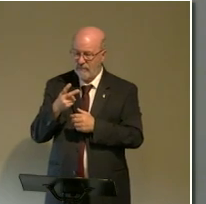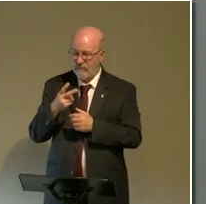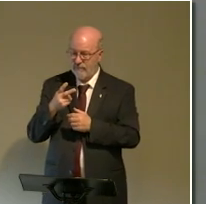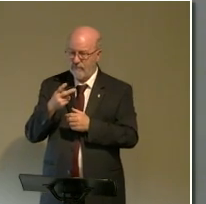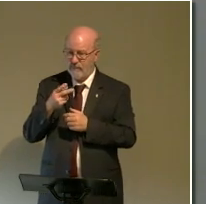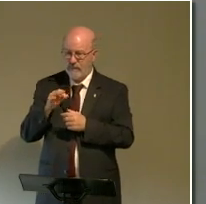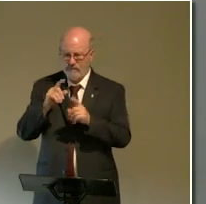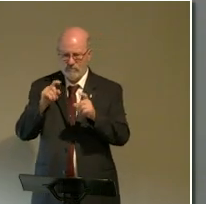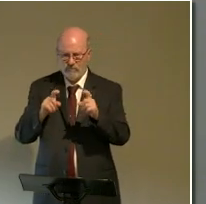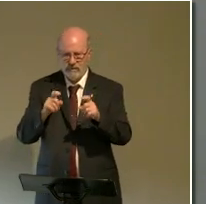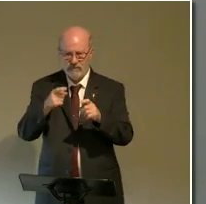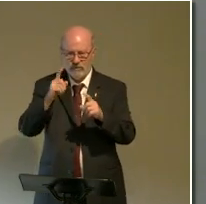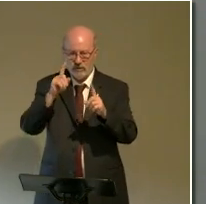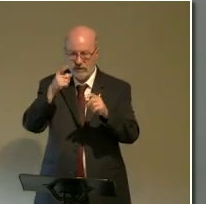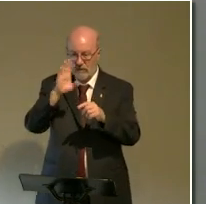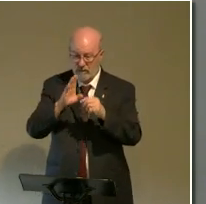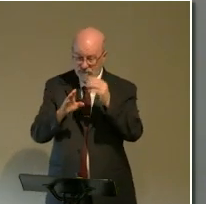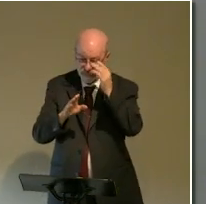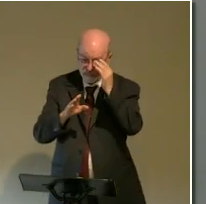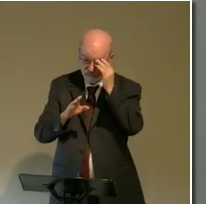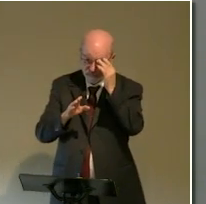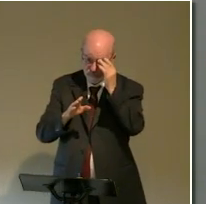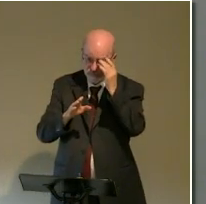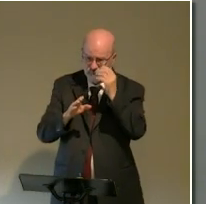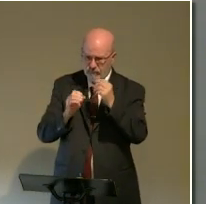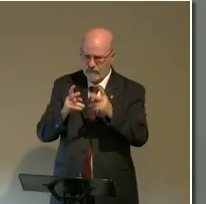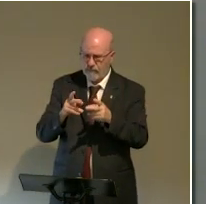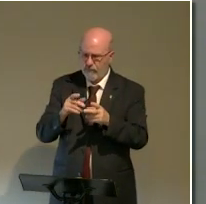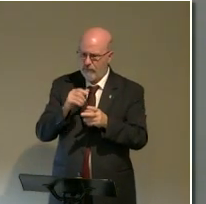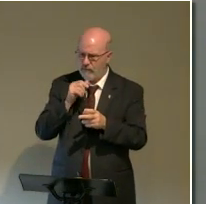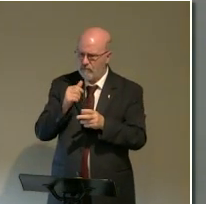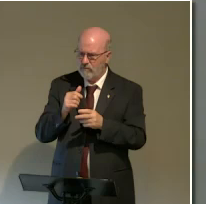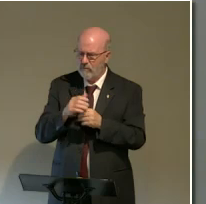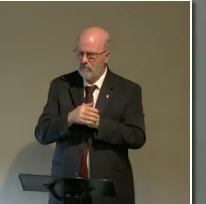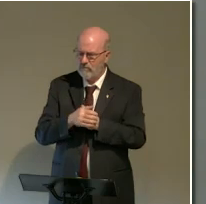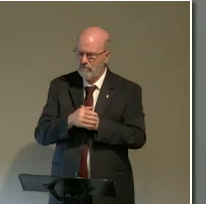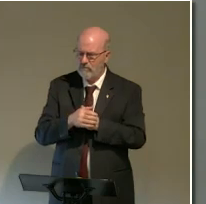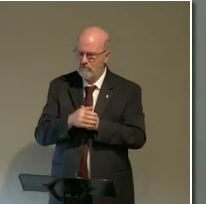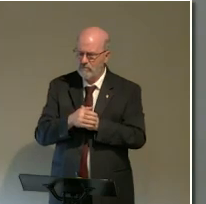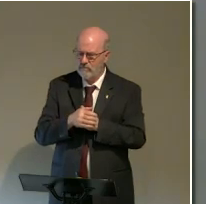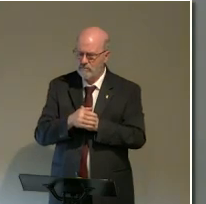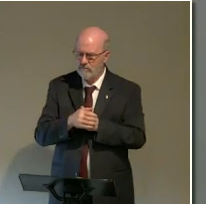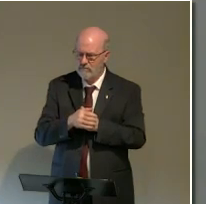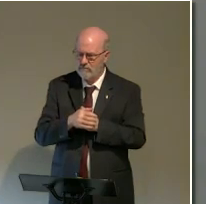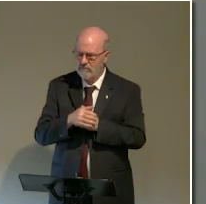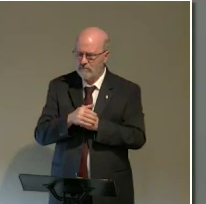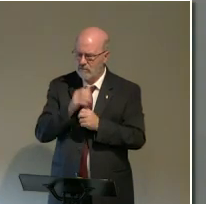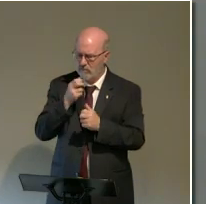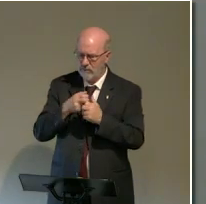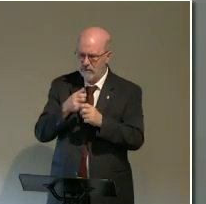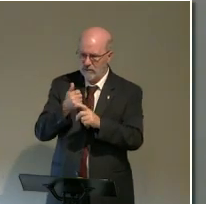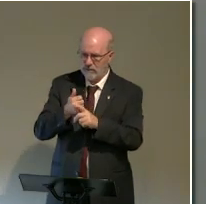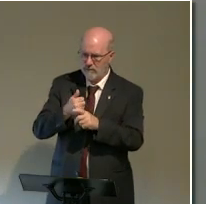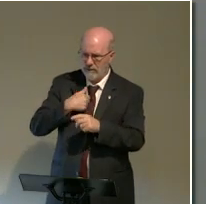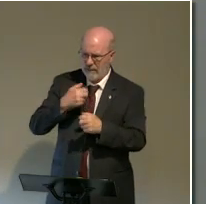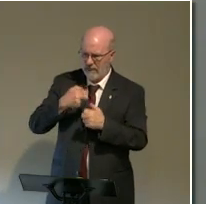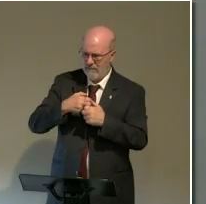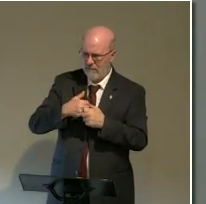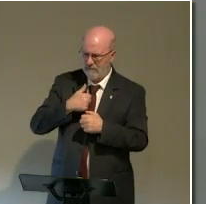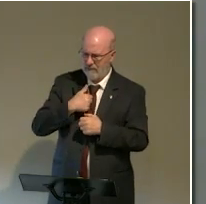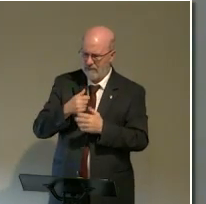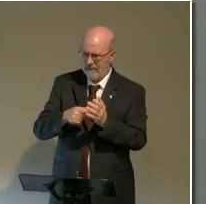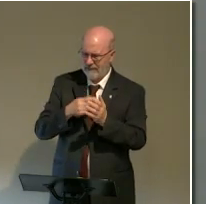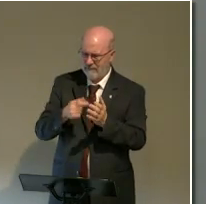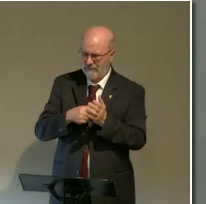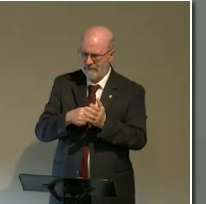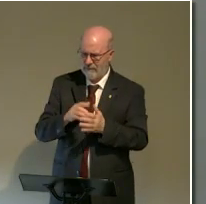If you question God, okay, don't be too hard on yourself. I'm pretty hard on myself, okay? And sometimes